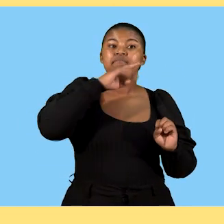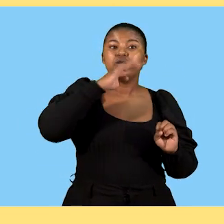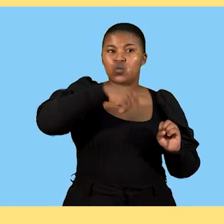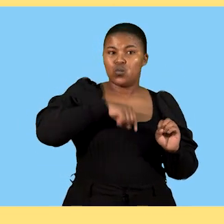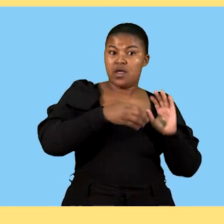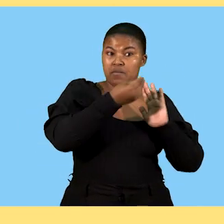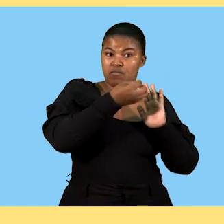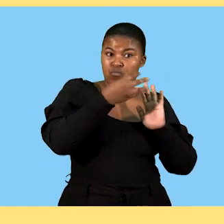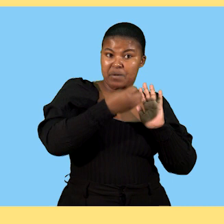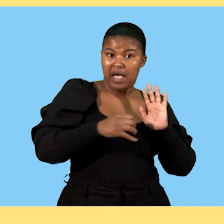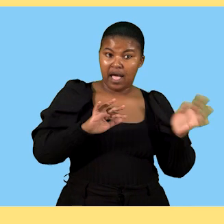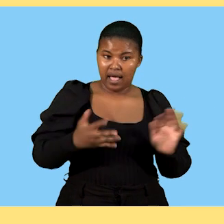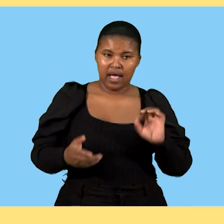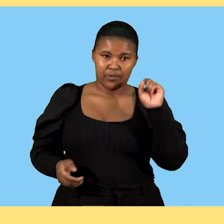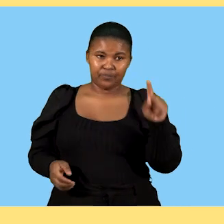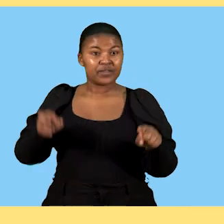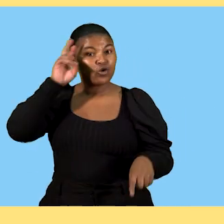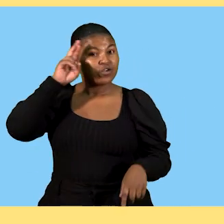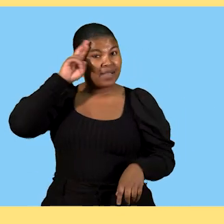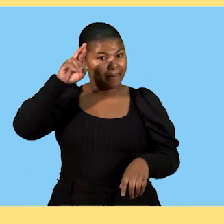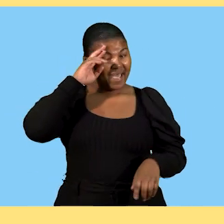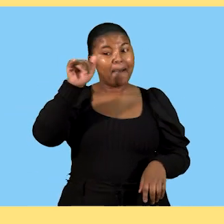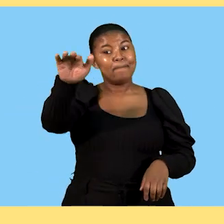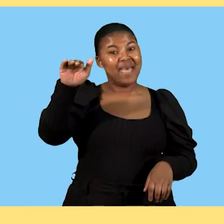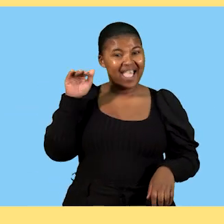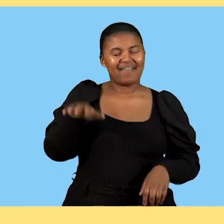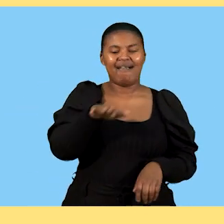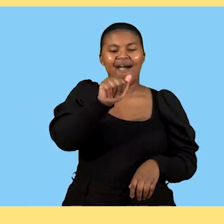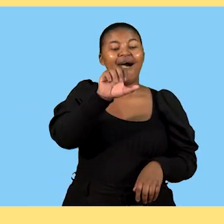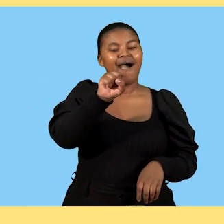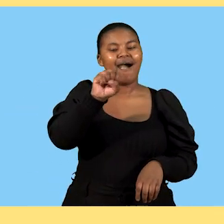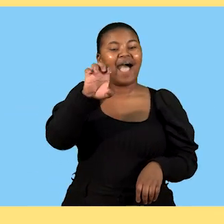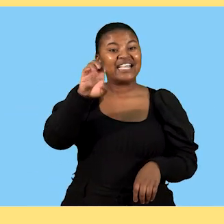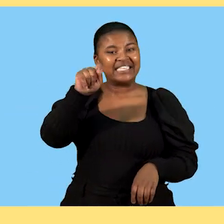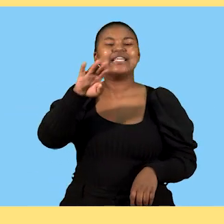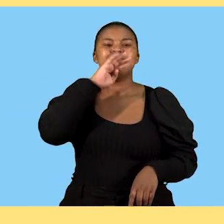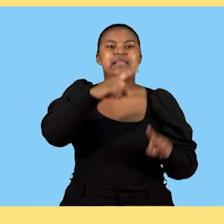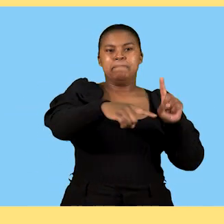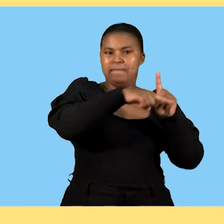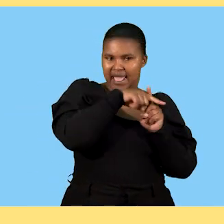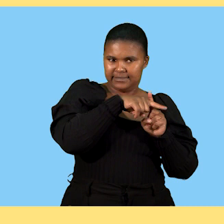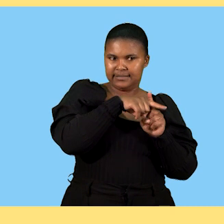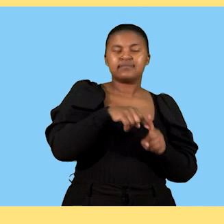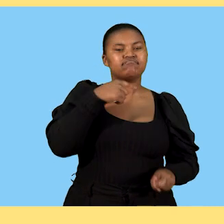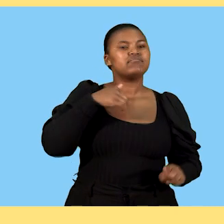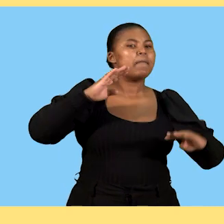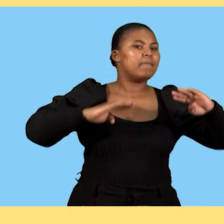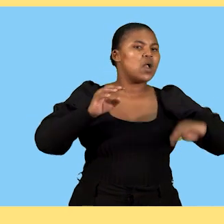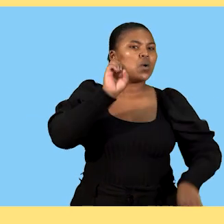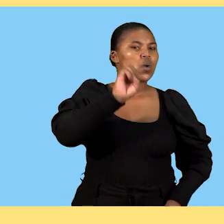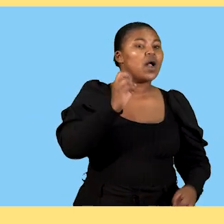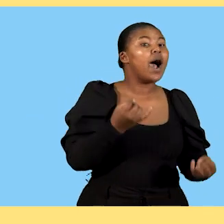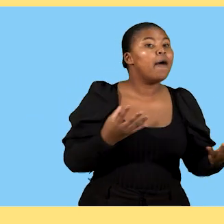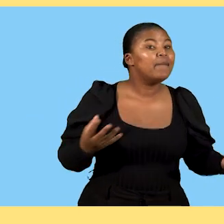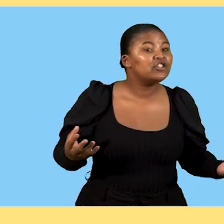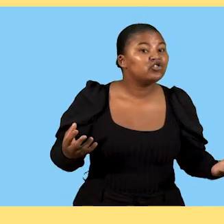it. In the bank account, remember it's an asset, so it's a plus. I have the balance, 32,000.